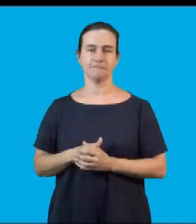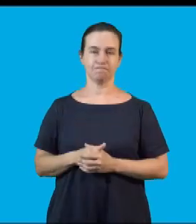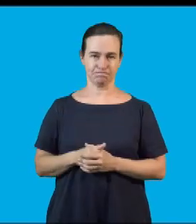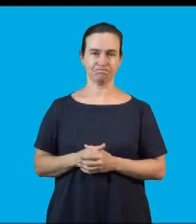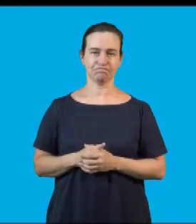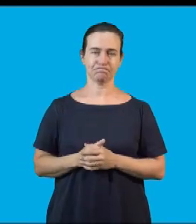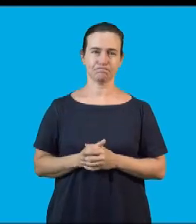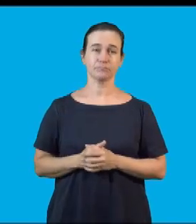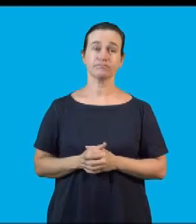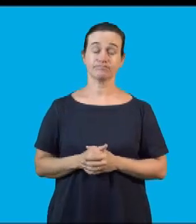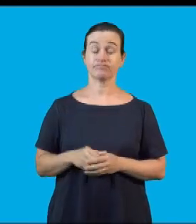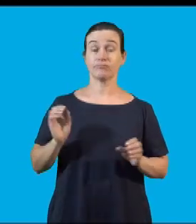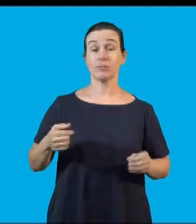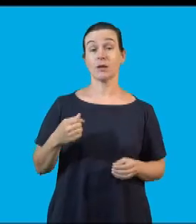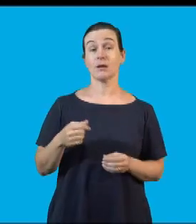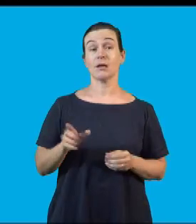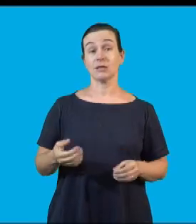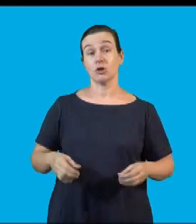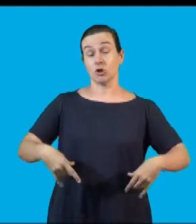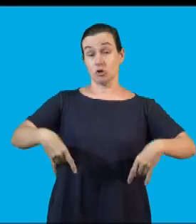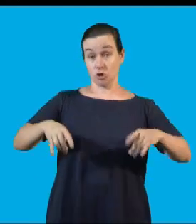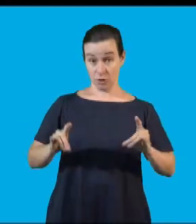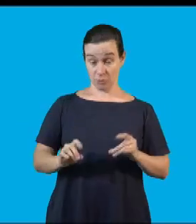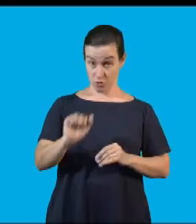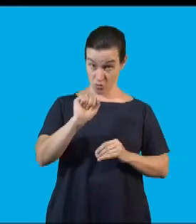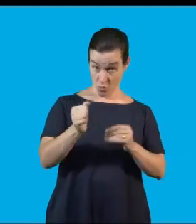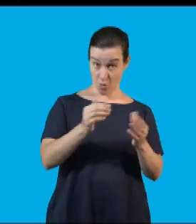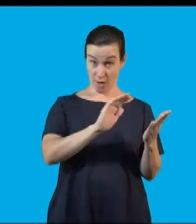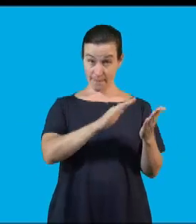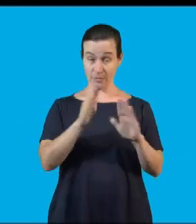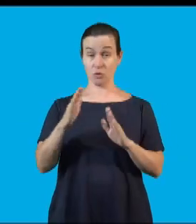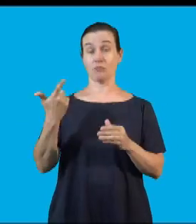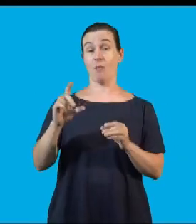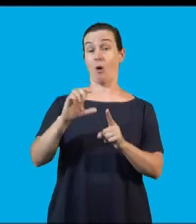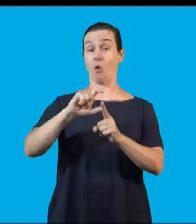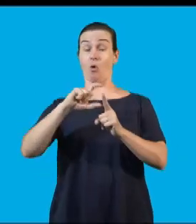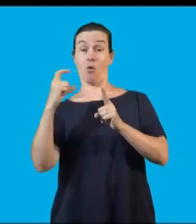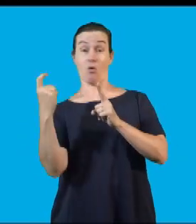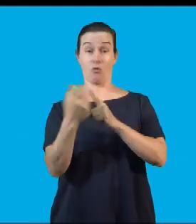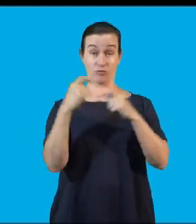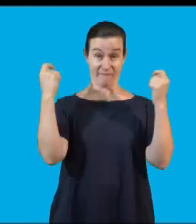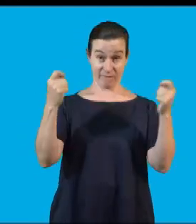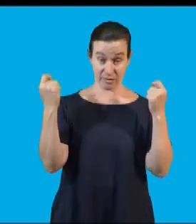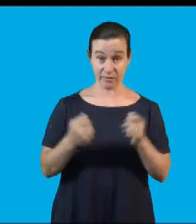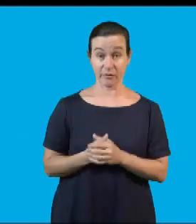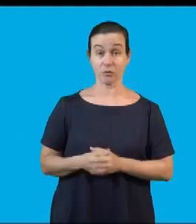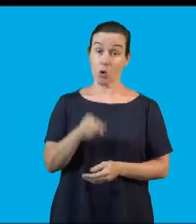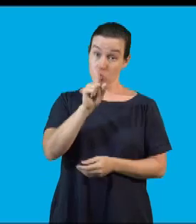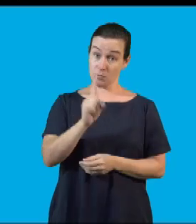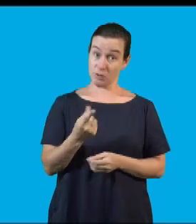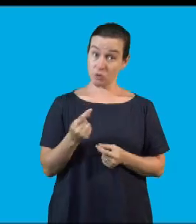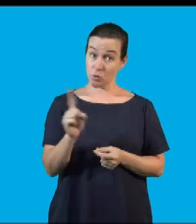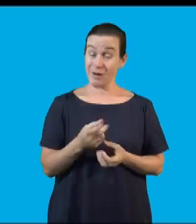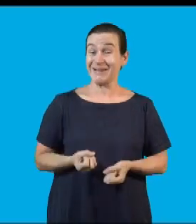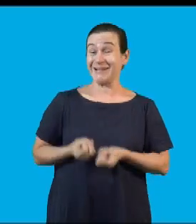features. As the chairperson of your community's cultural festival, you have been tasked with